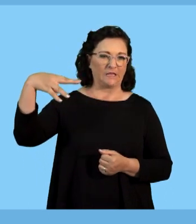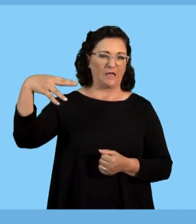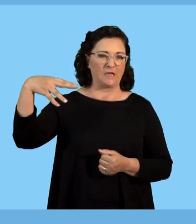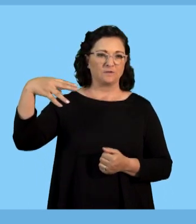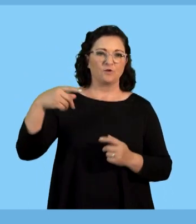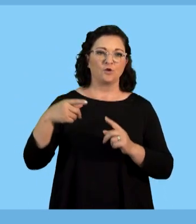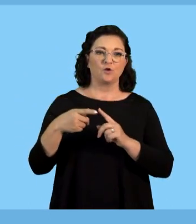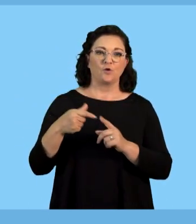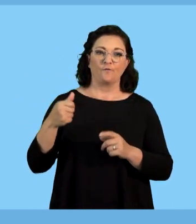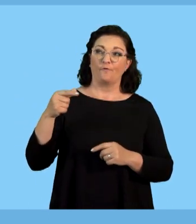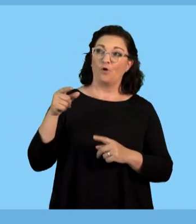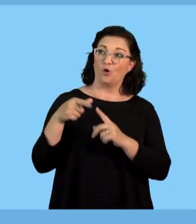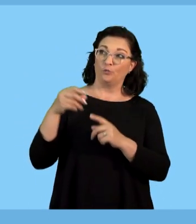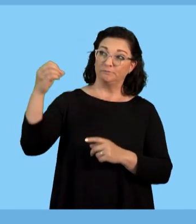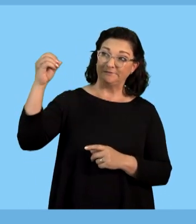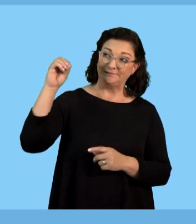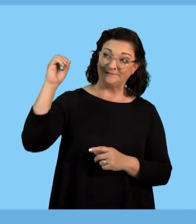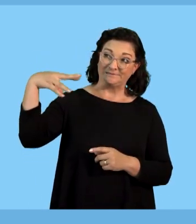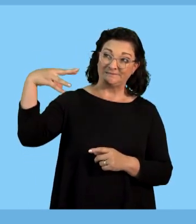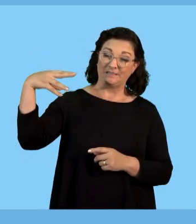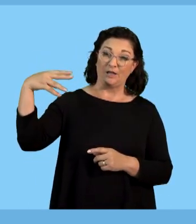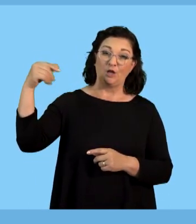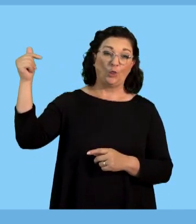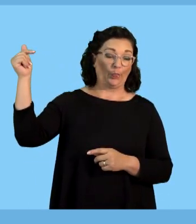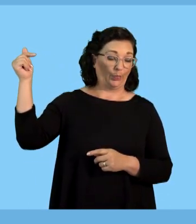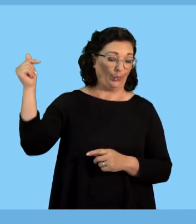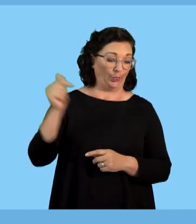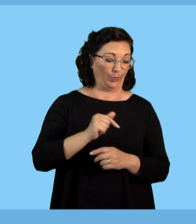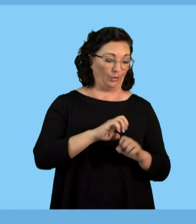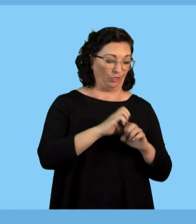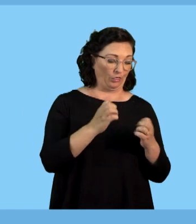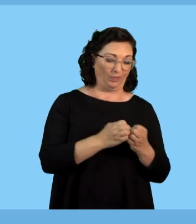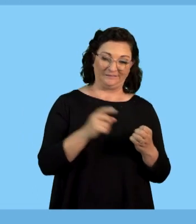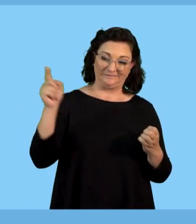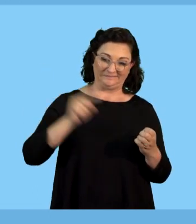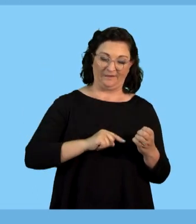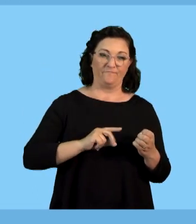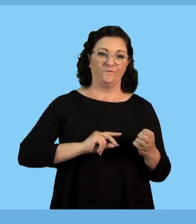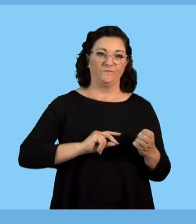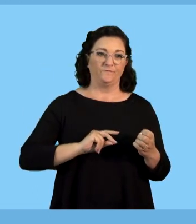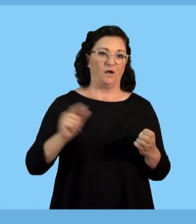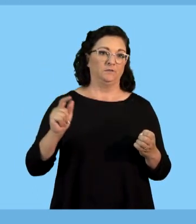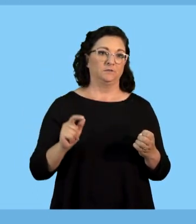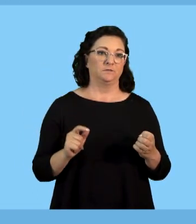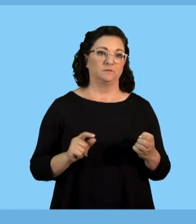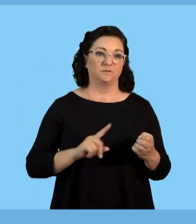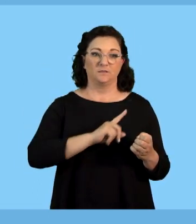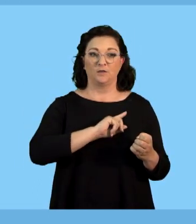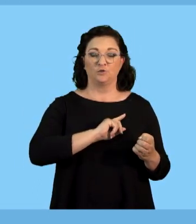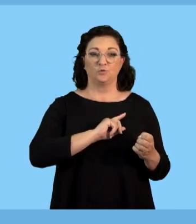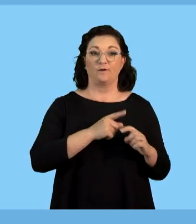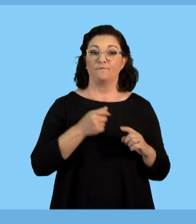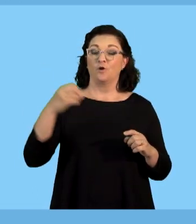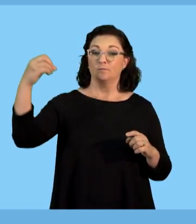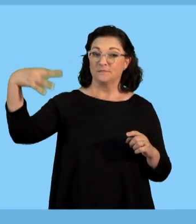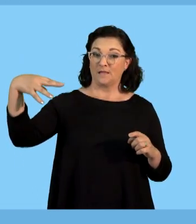speed from space, or from the source being the sun, through space up until it reaches the earth. And as we can see, light traveling from